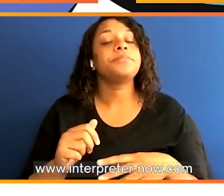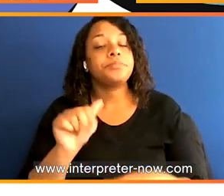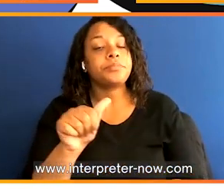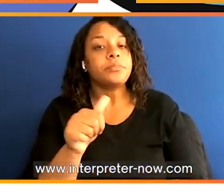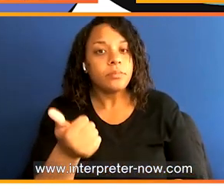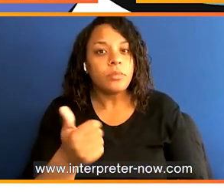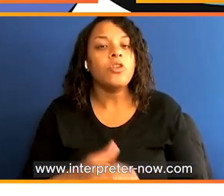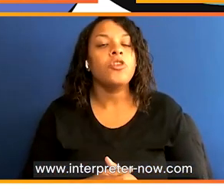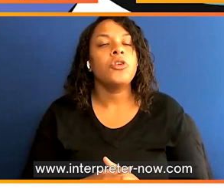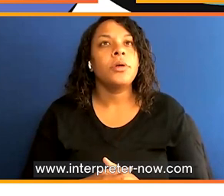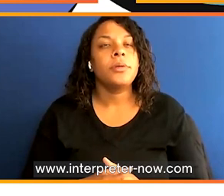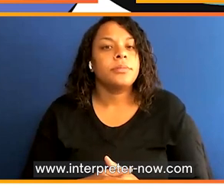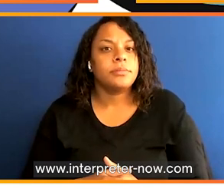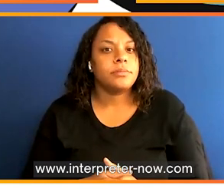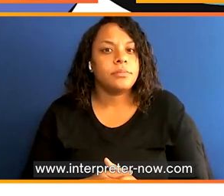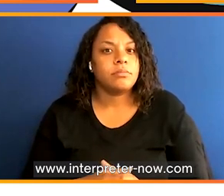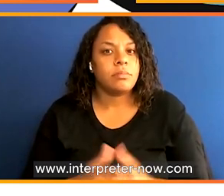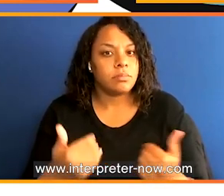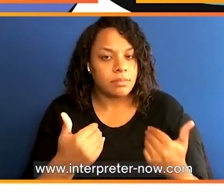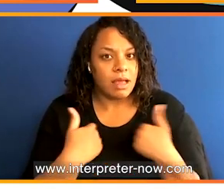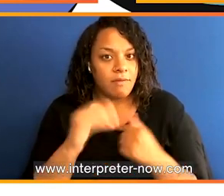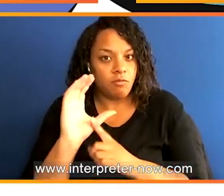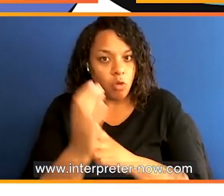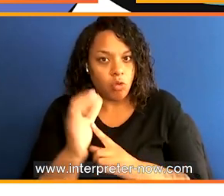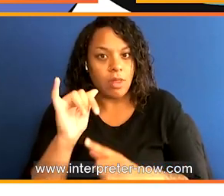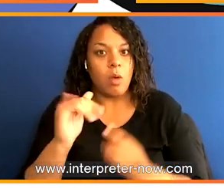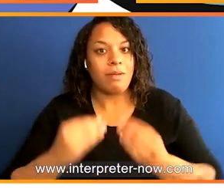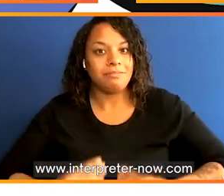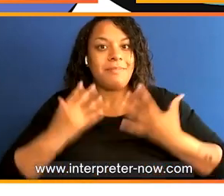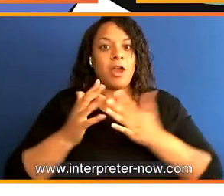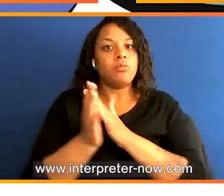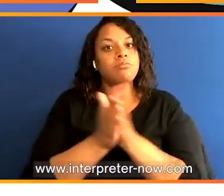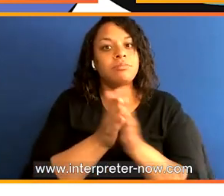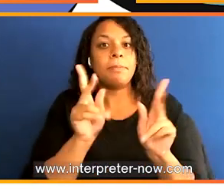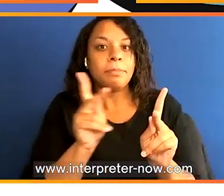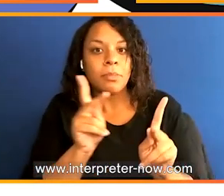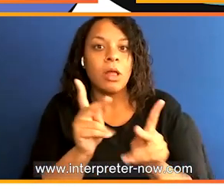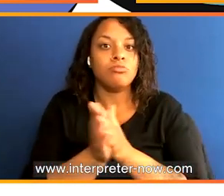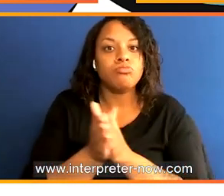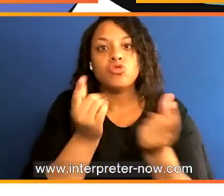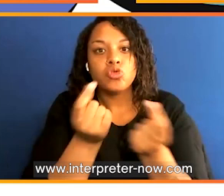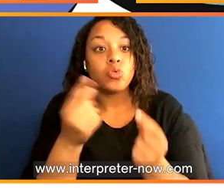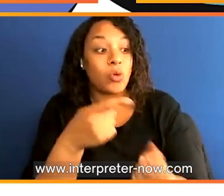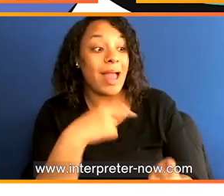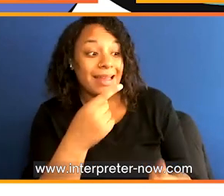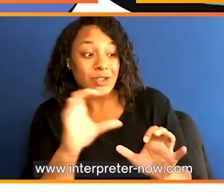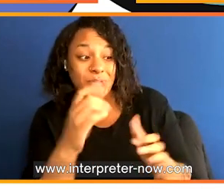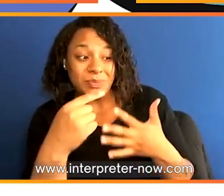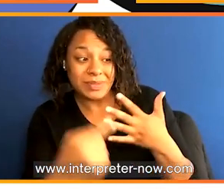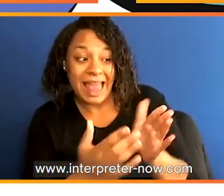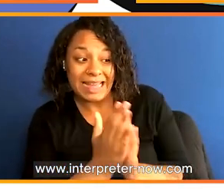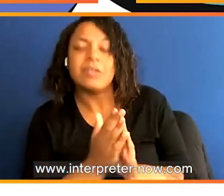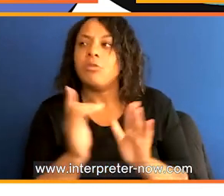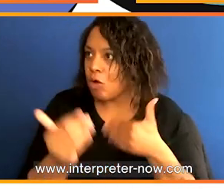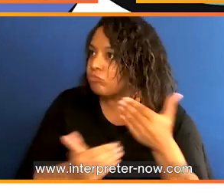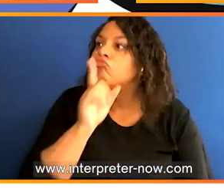is, was there a culture that inspired and motivated people to go and do what you're asking them to do? So I